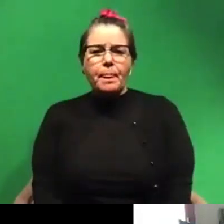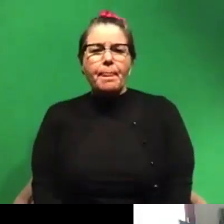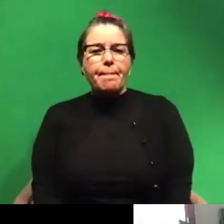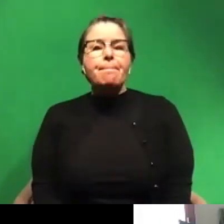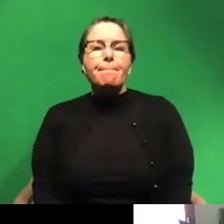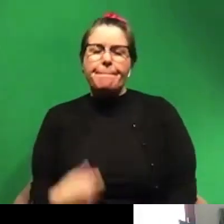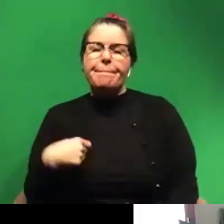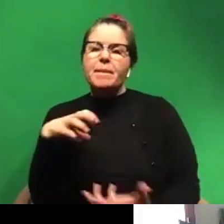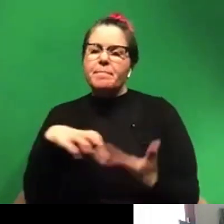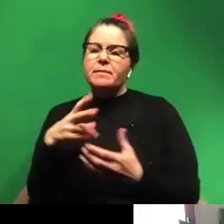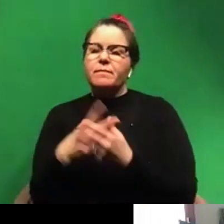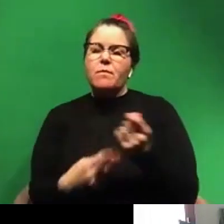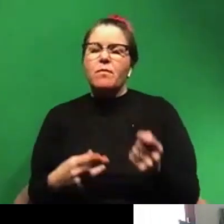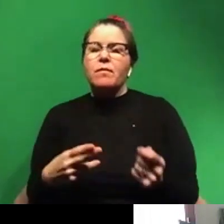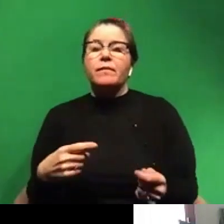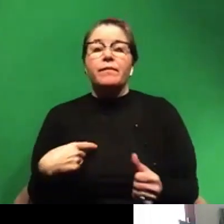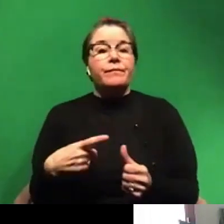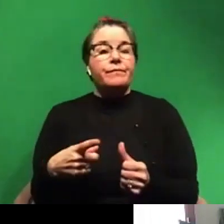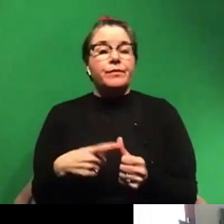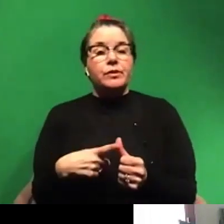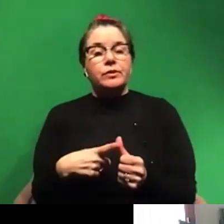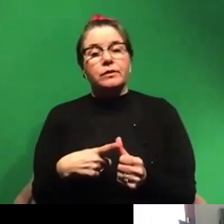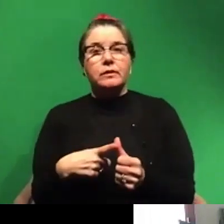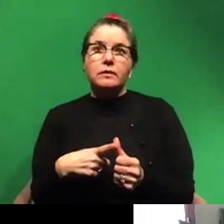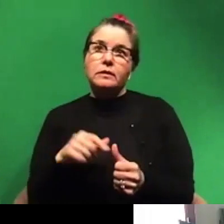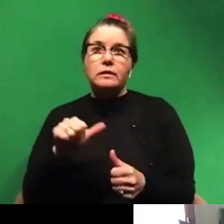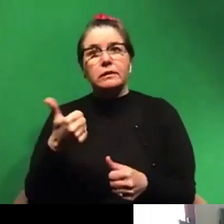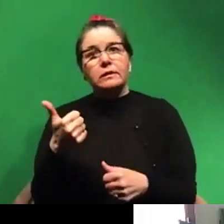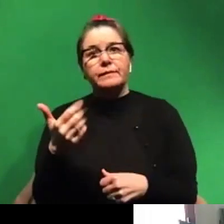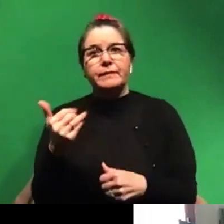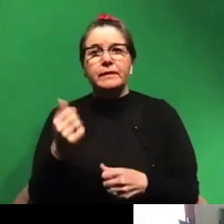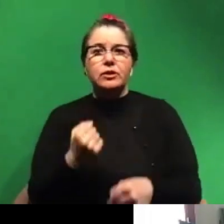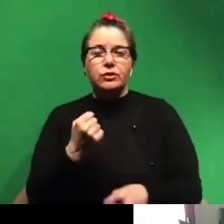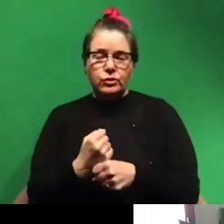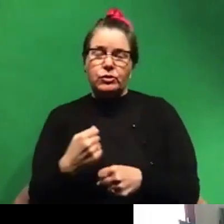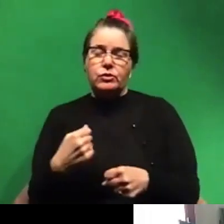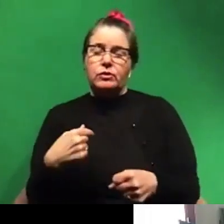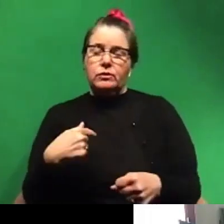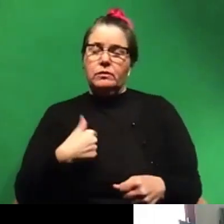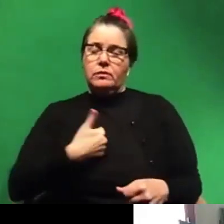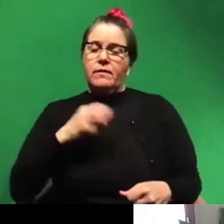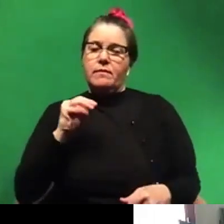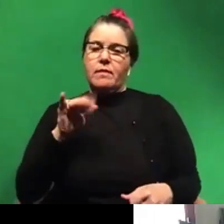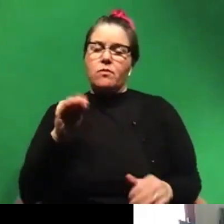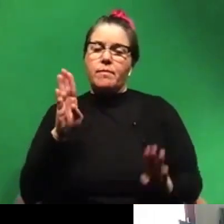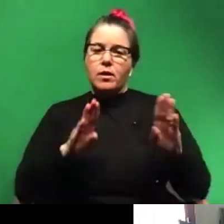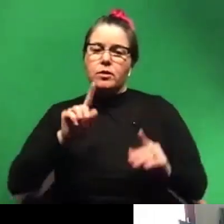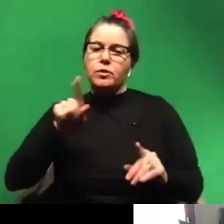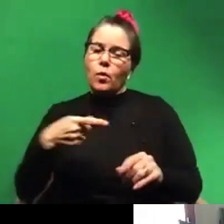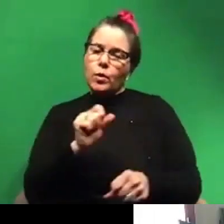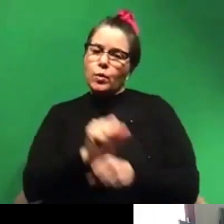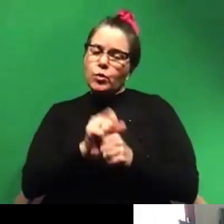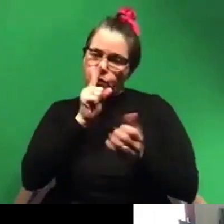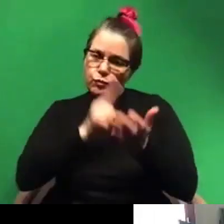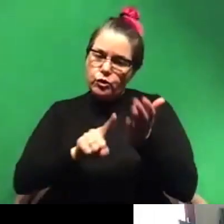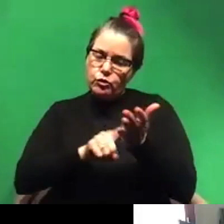of both. For the first 10 or 15 years that I was a microbiologist, I only worked in the research